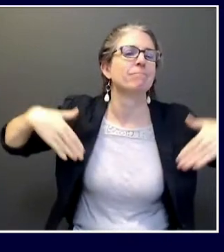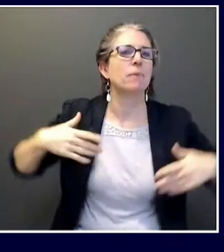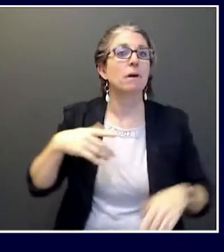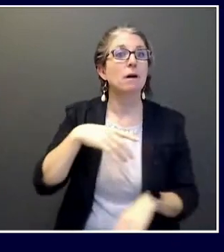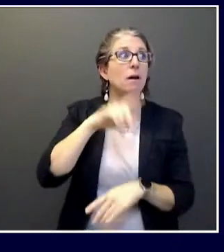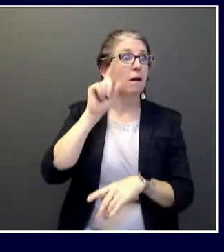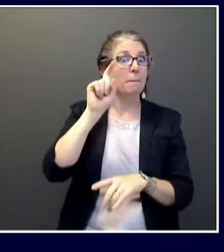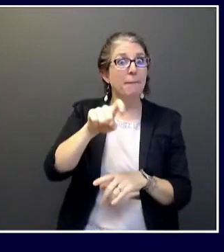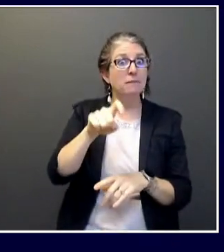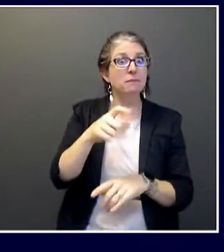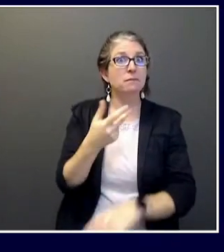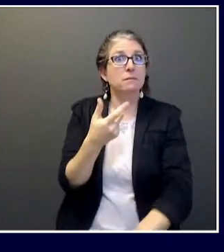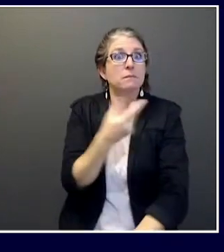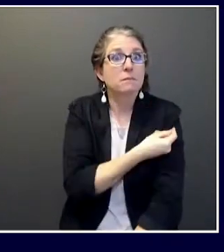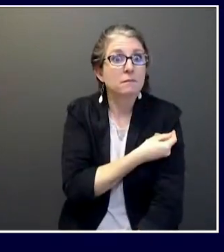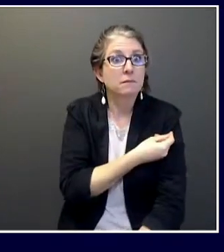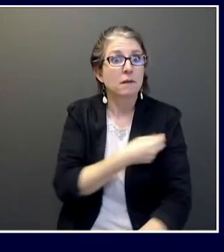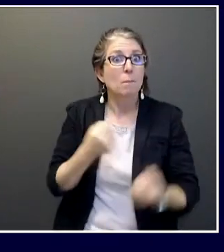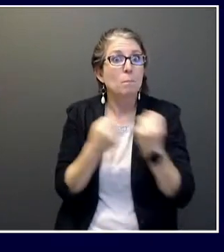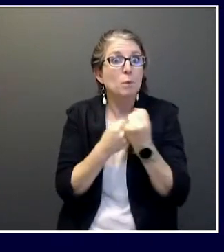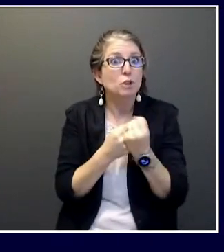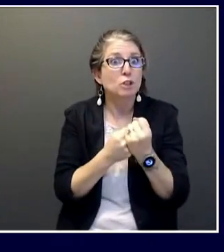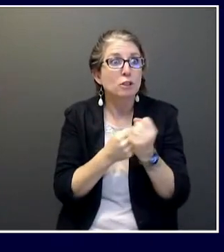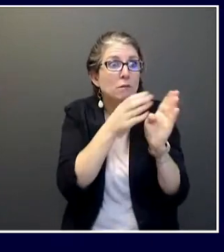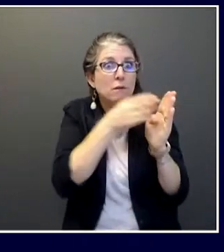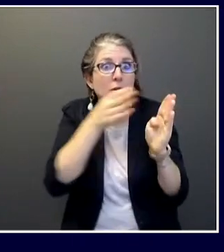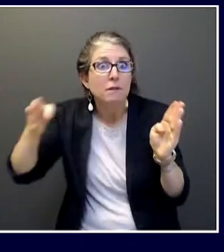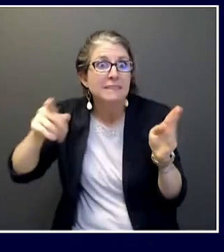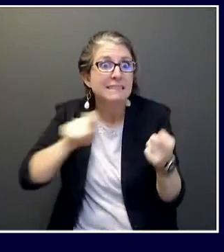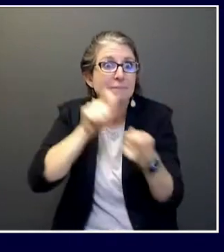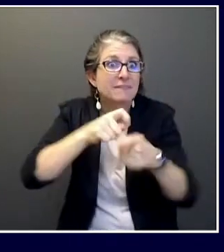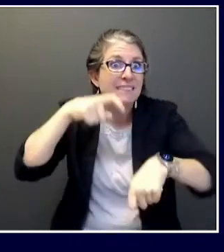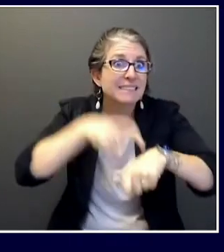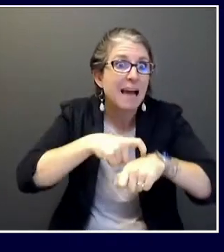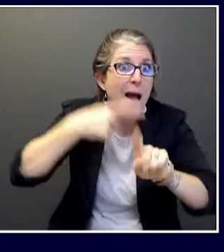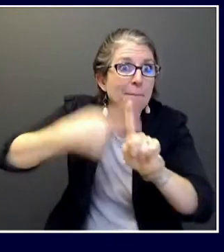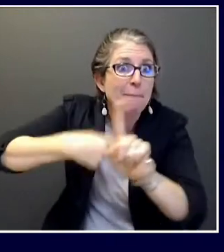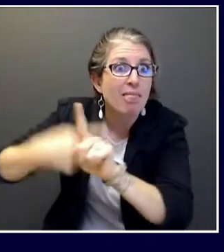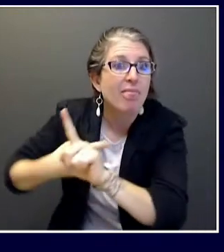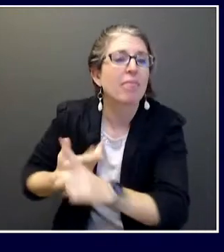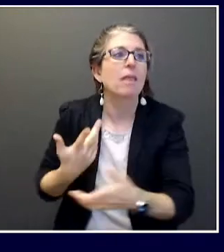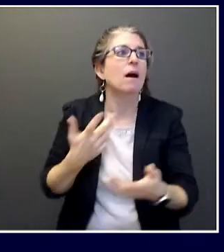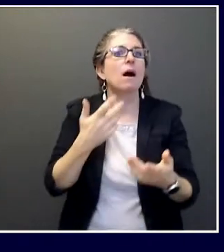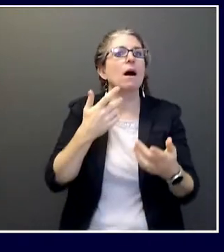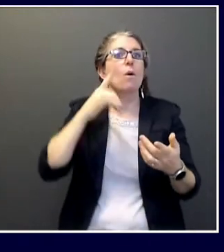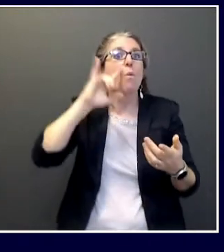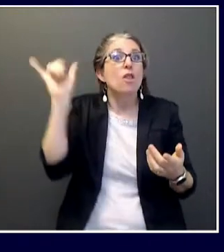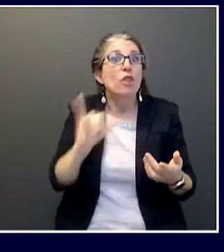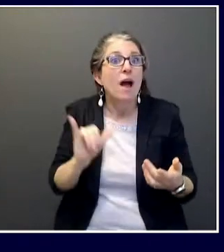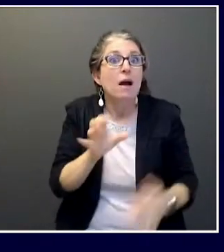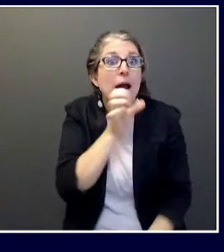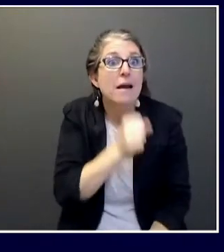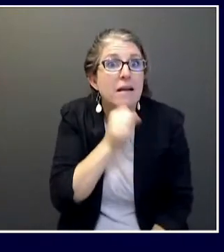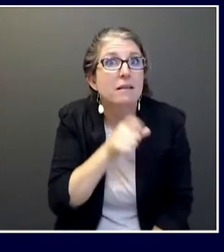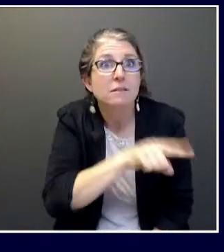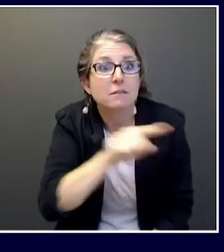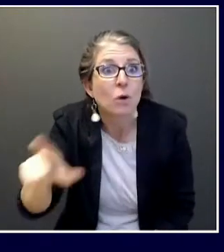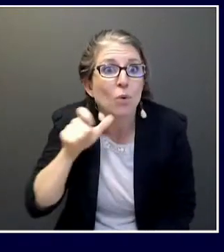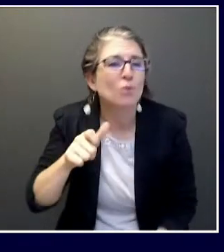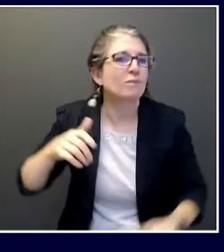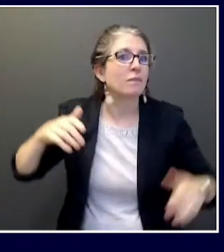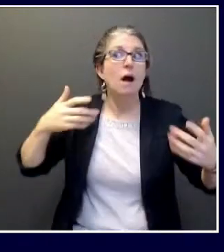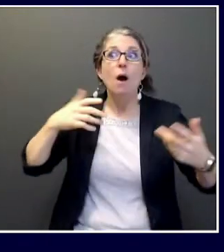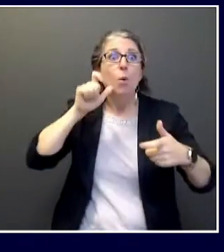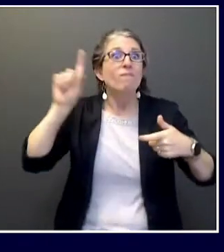US CDC's director, signing off on boosters, both for those who received Moderna and those who got